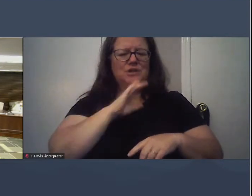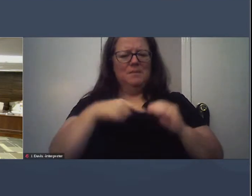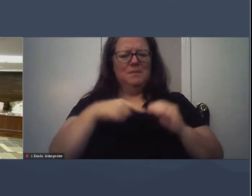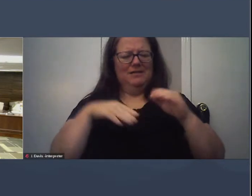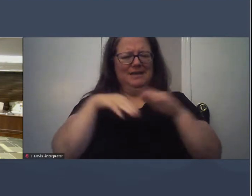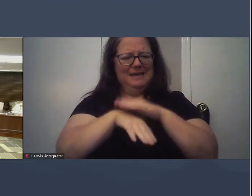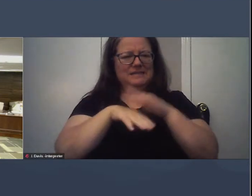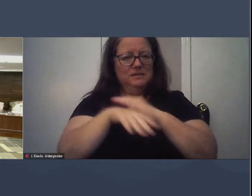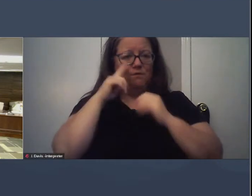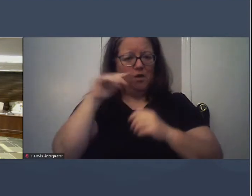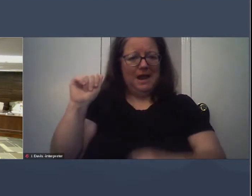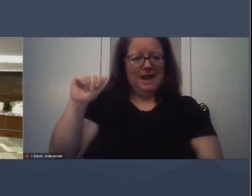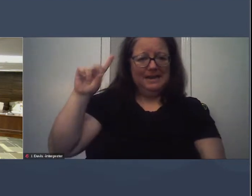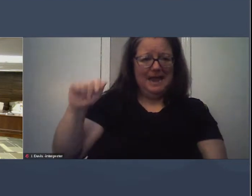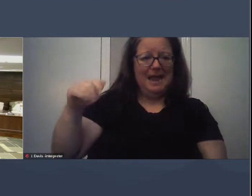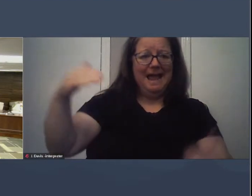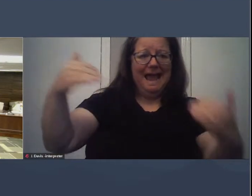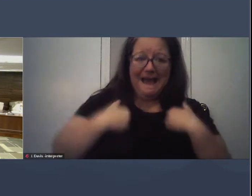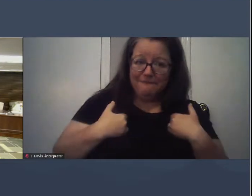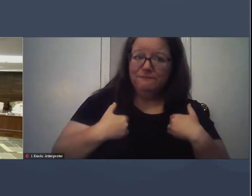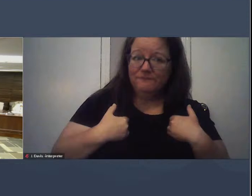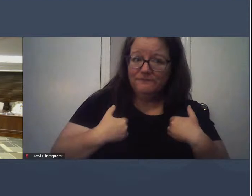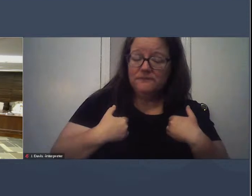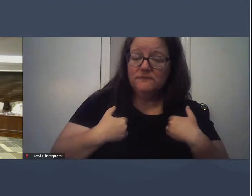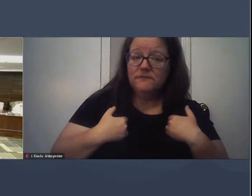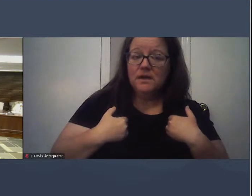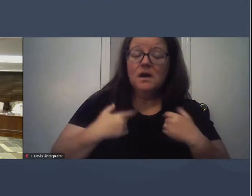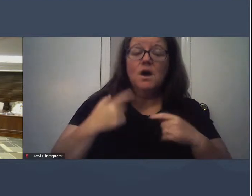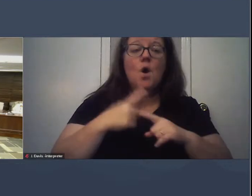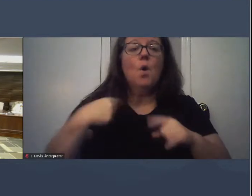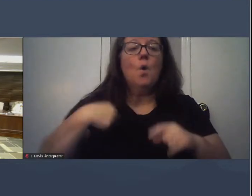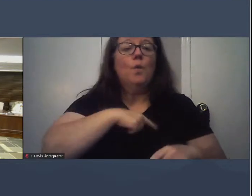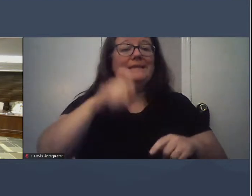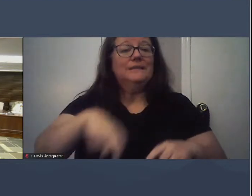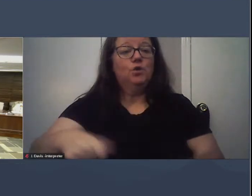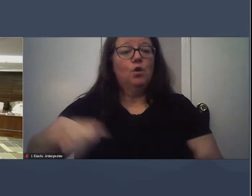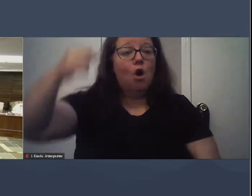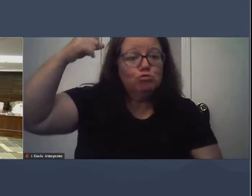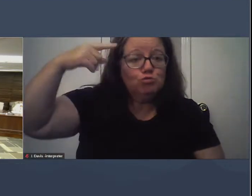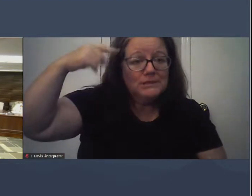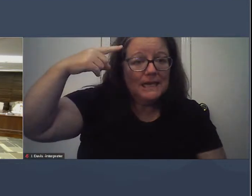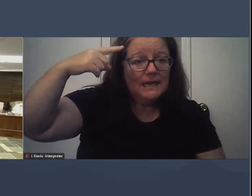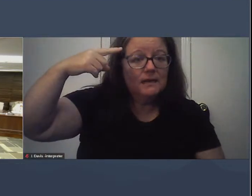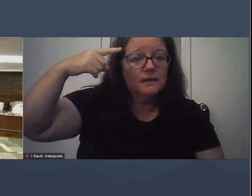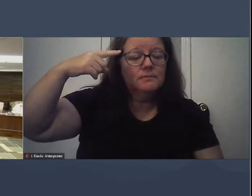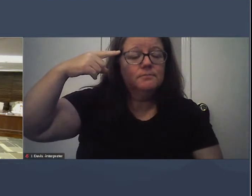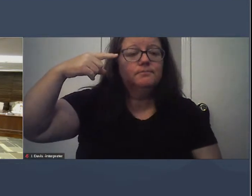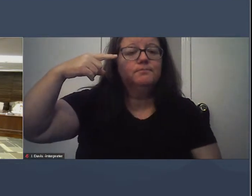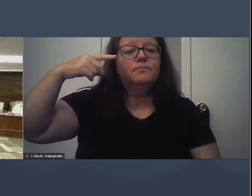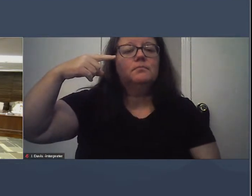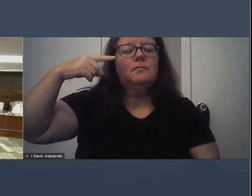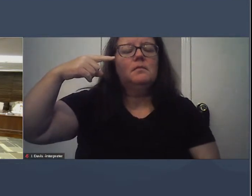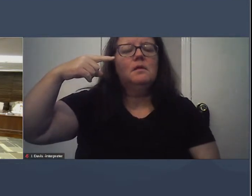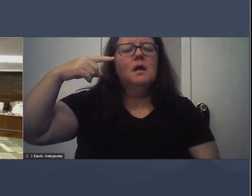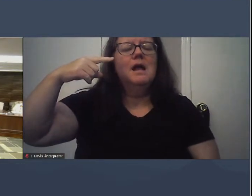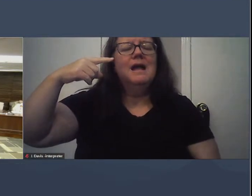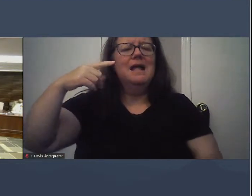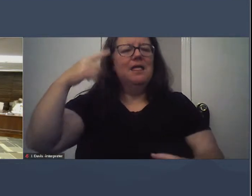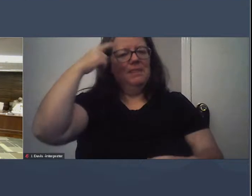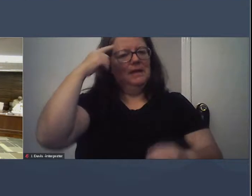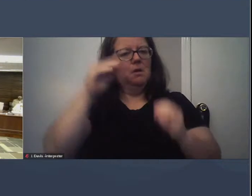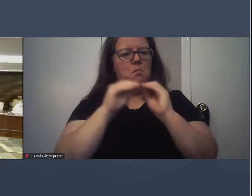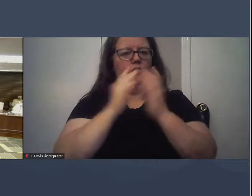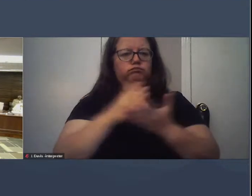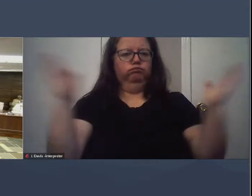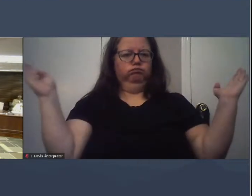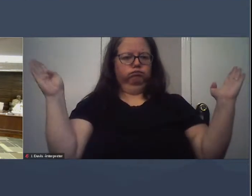ADA have that, and they have ample parking. Other than that, we need to understand, or I would implore the council to think about it in a much broader context